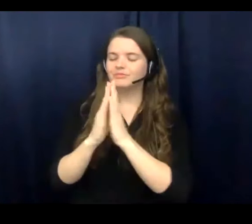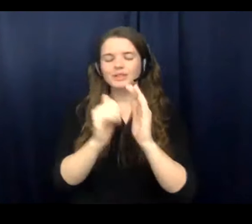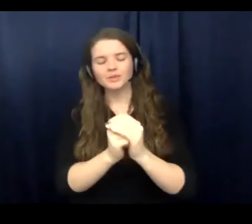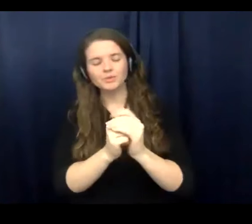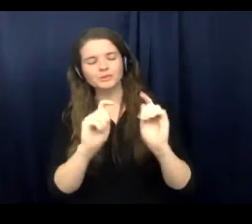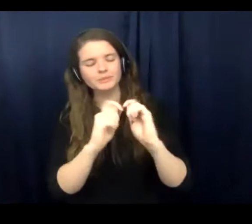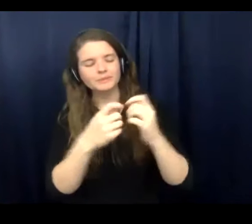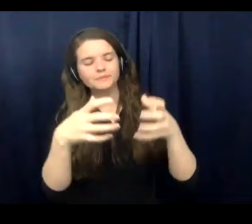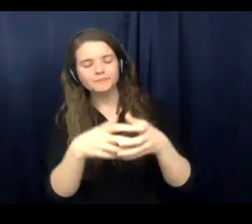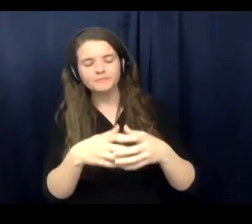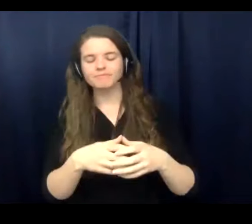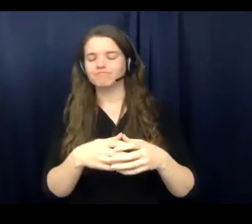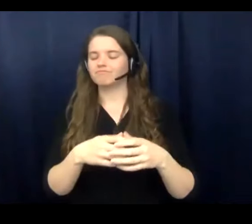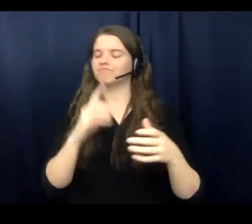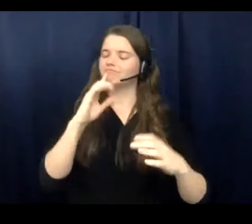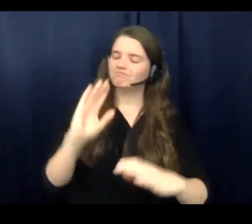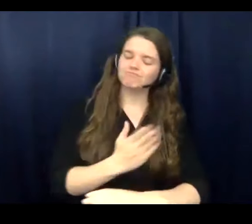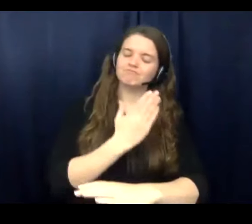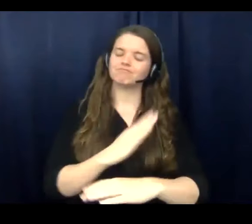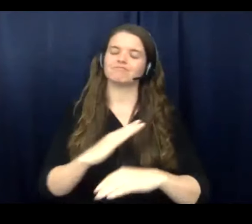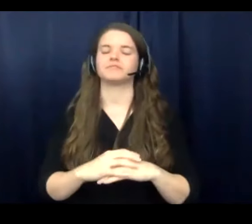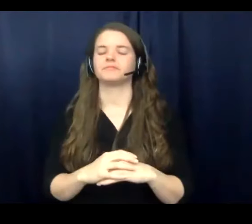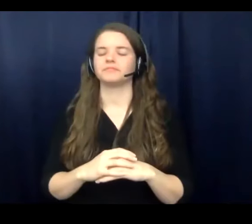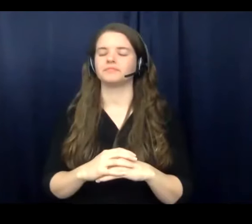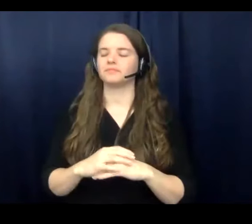forth with some songs. We pray for the sermon today, Lord,